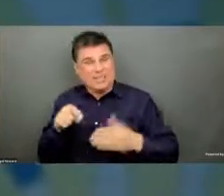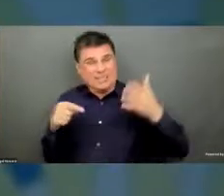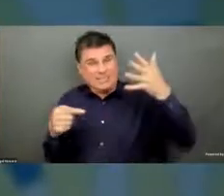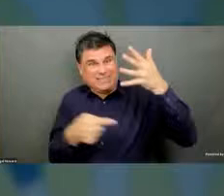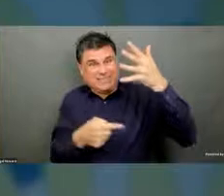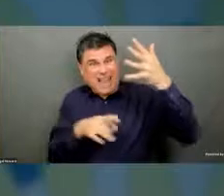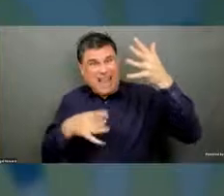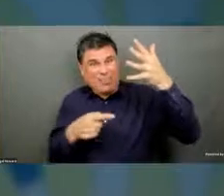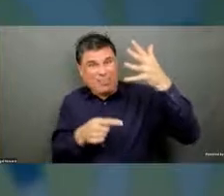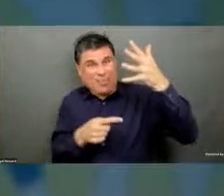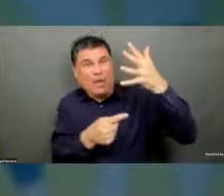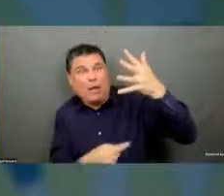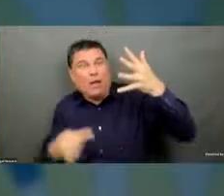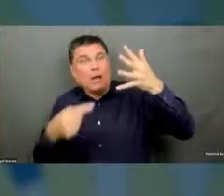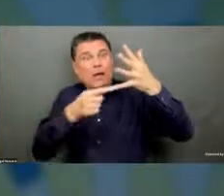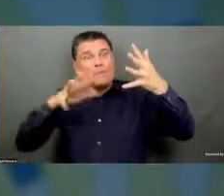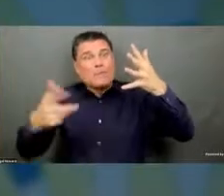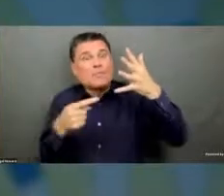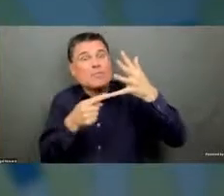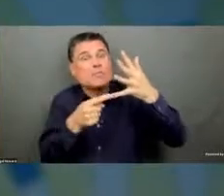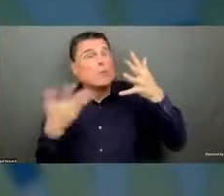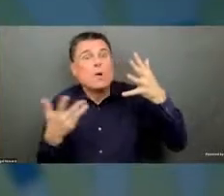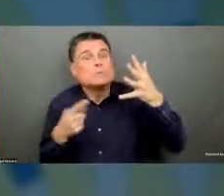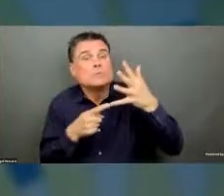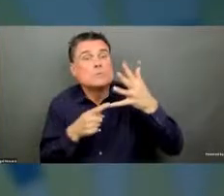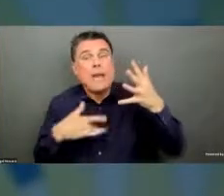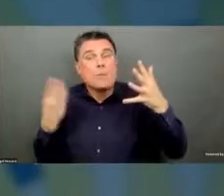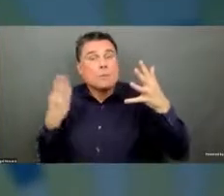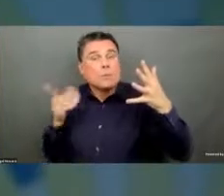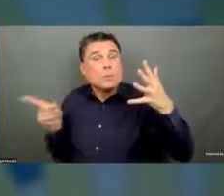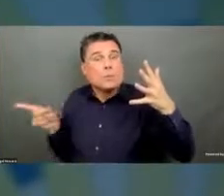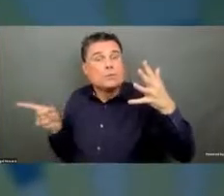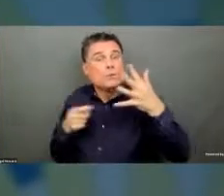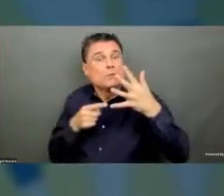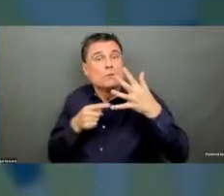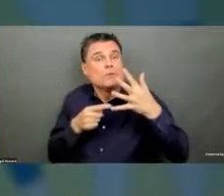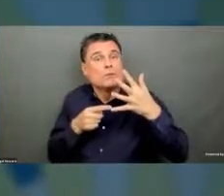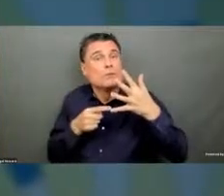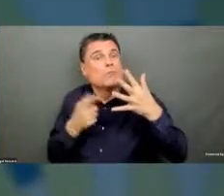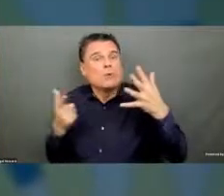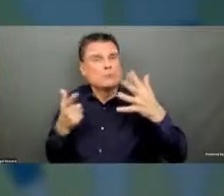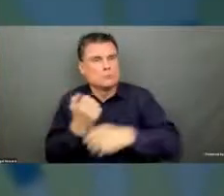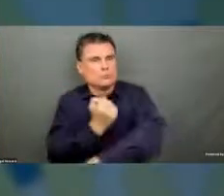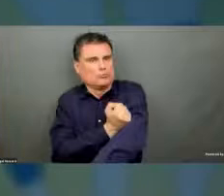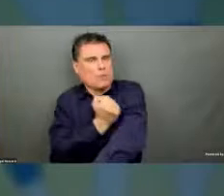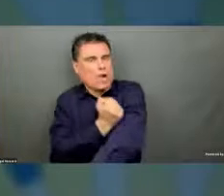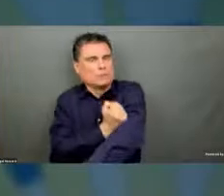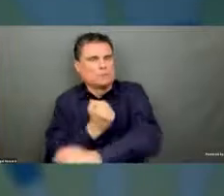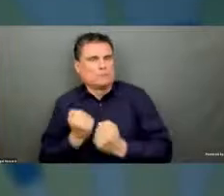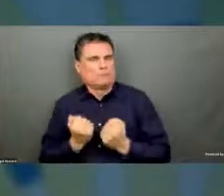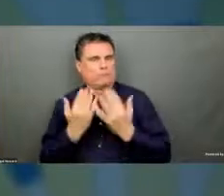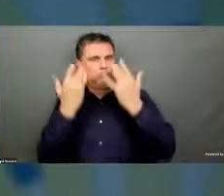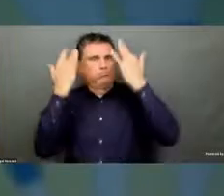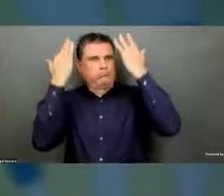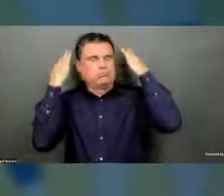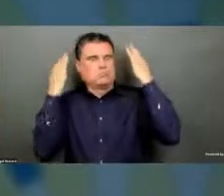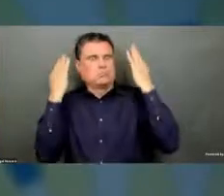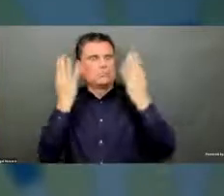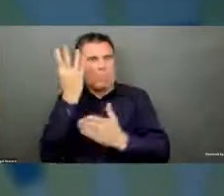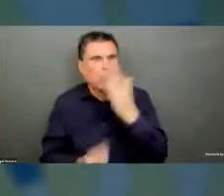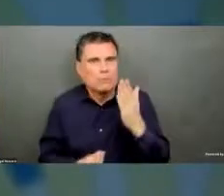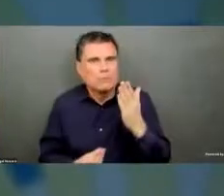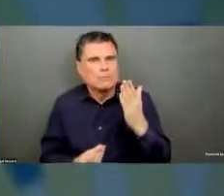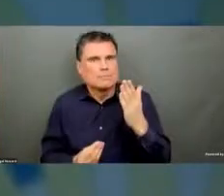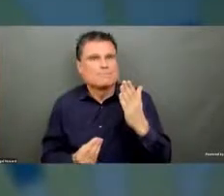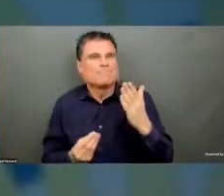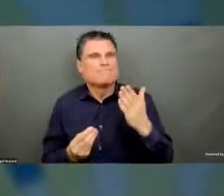British Columbia is illicit drug toxicity. So again, the impact of the overdose crisis that we have in the province.